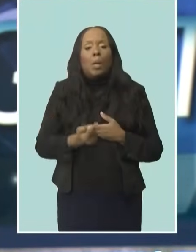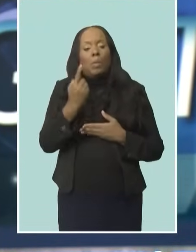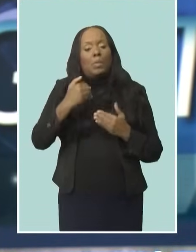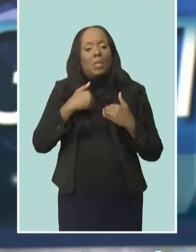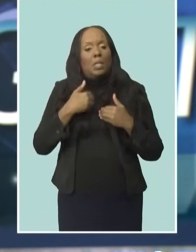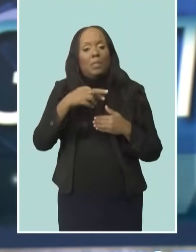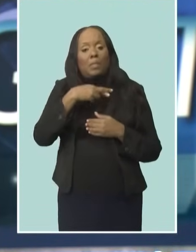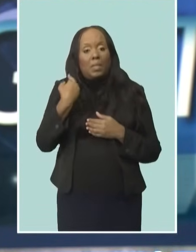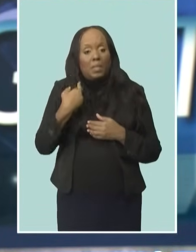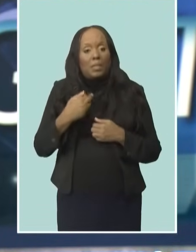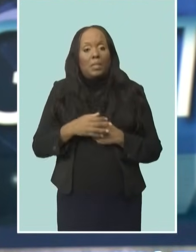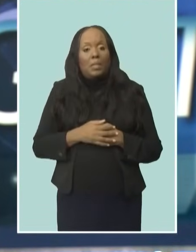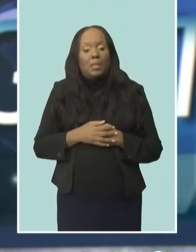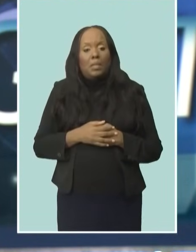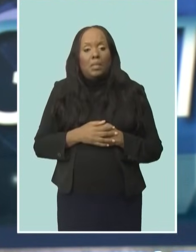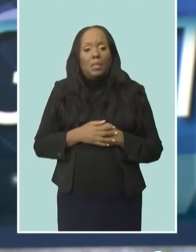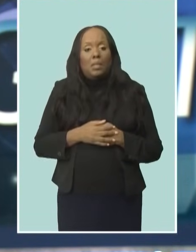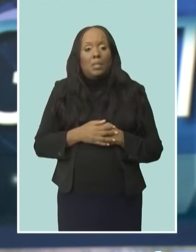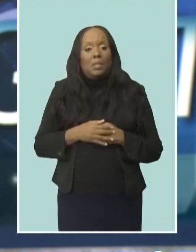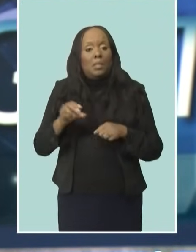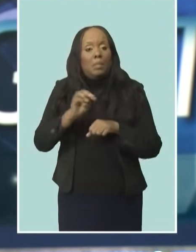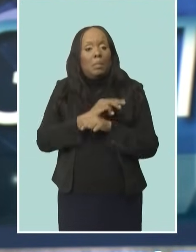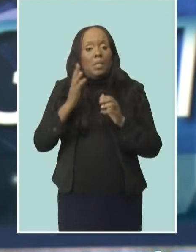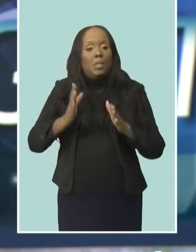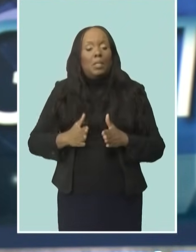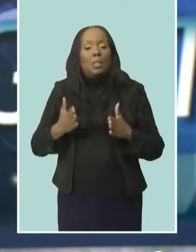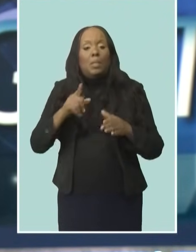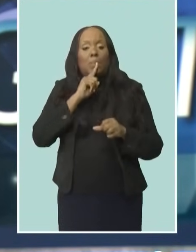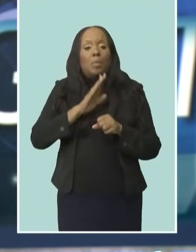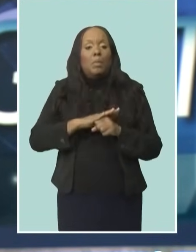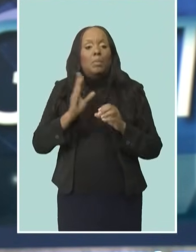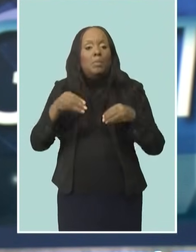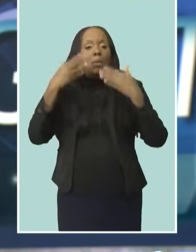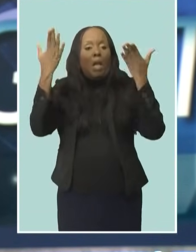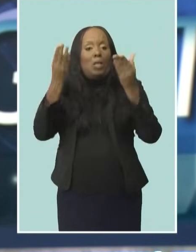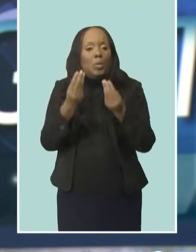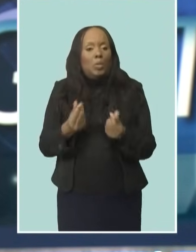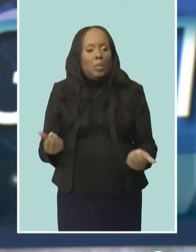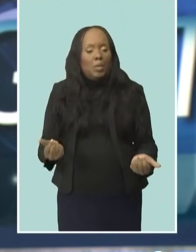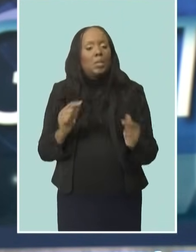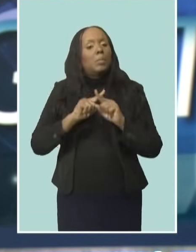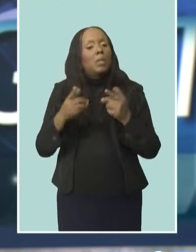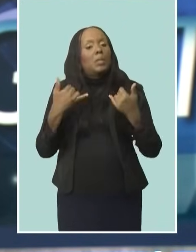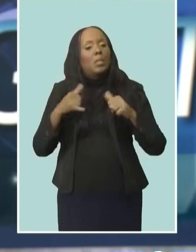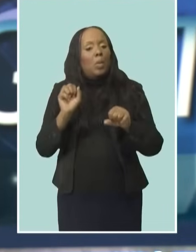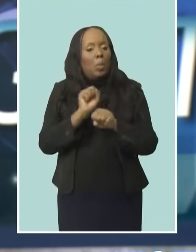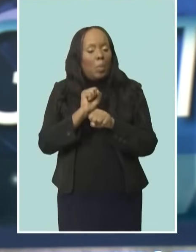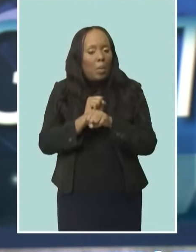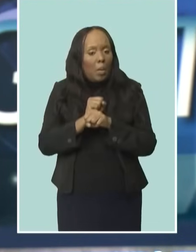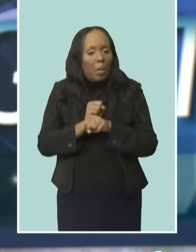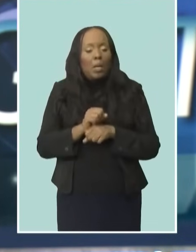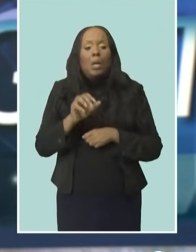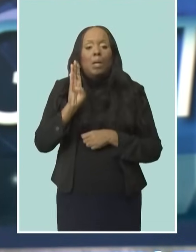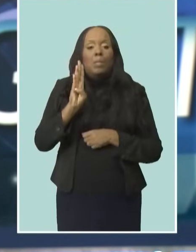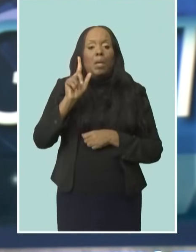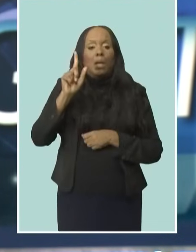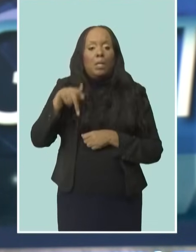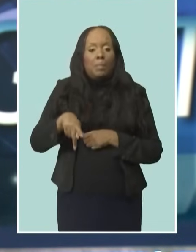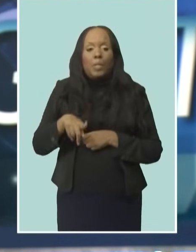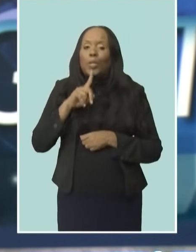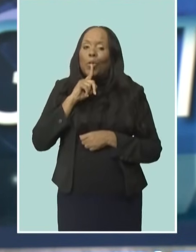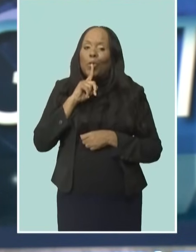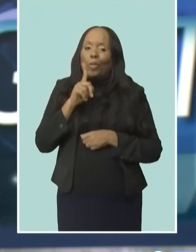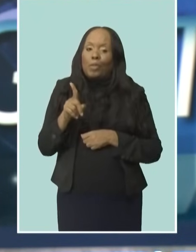Strawn has pledged to continue to bring solutions to Barbadians despite having more work to do. He says the Barbados Labour Party has been the